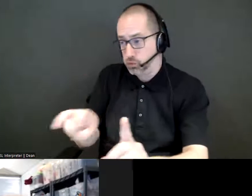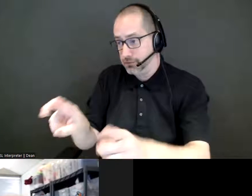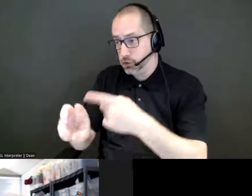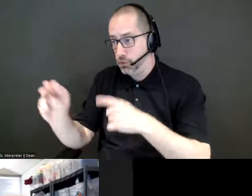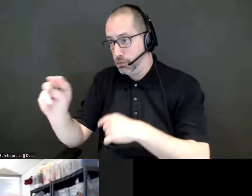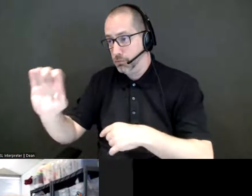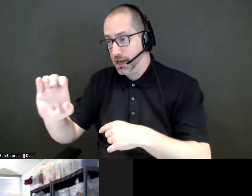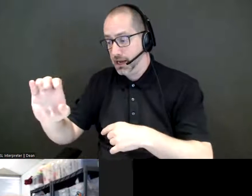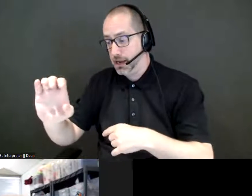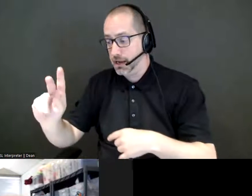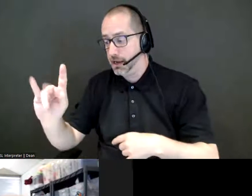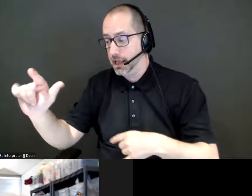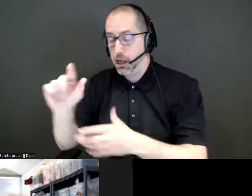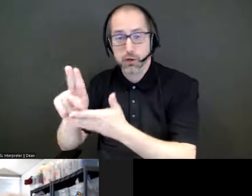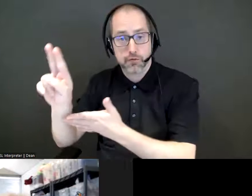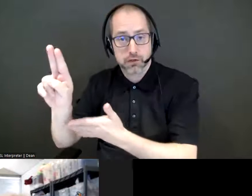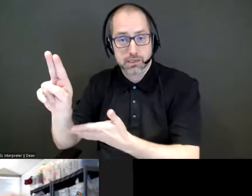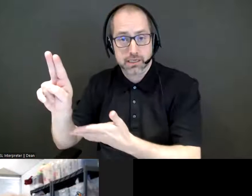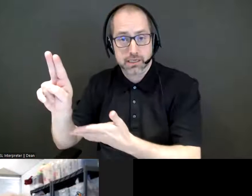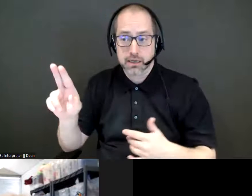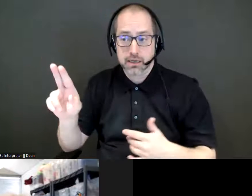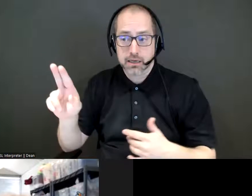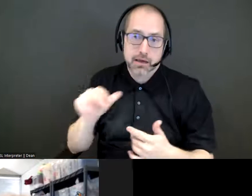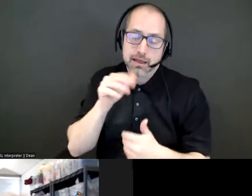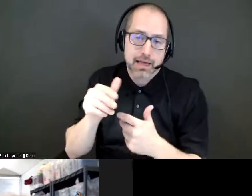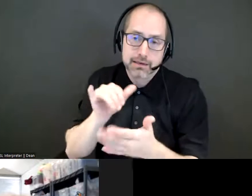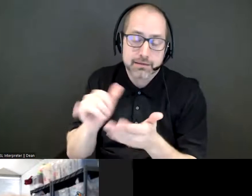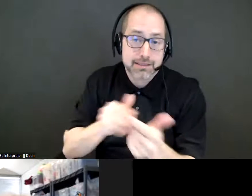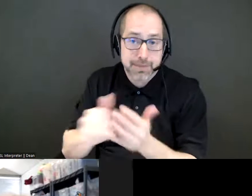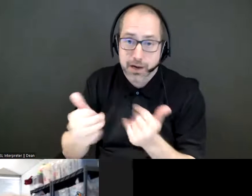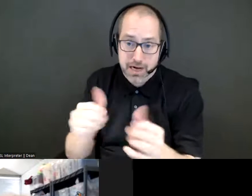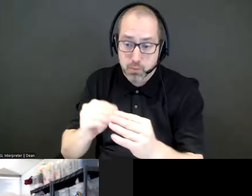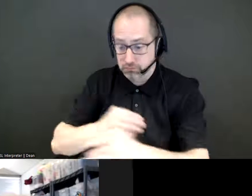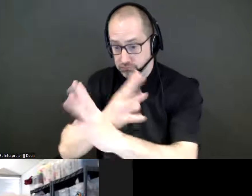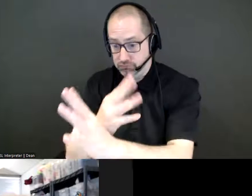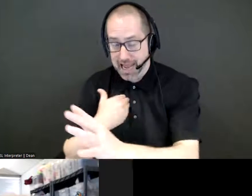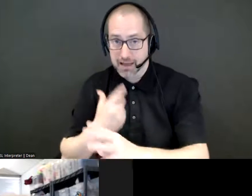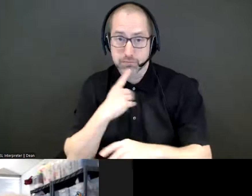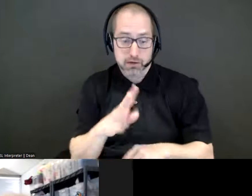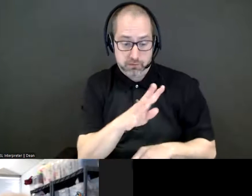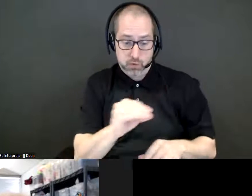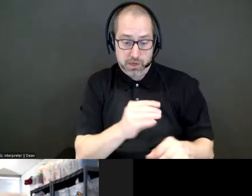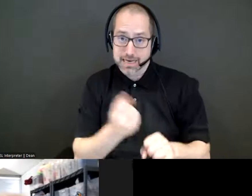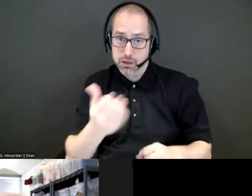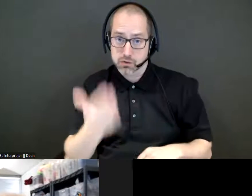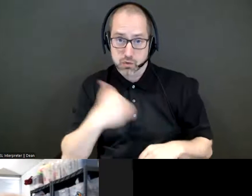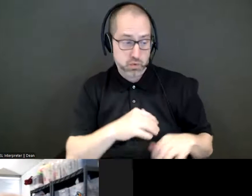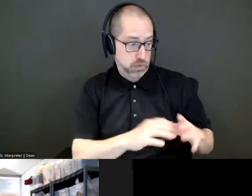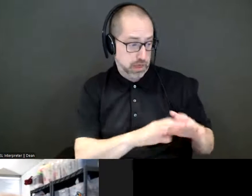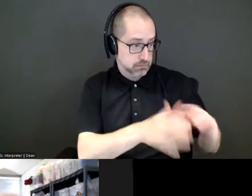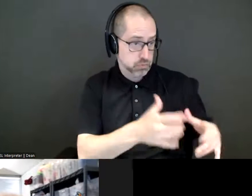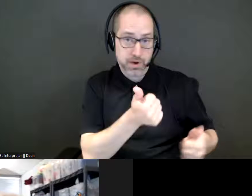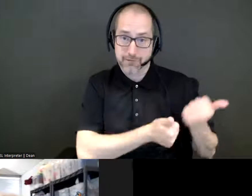course, that won't matter anymore, but it mattered 40 years ago. We sort of disbanded the group when everybody left